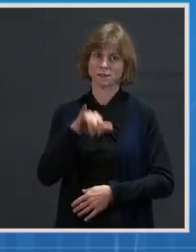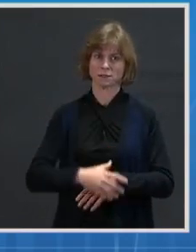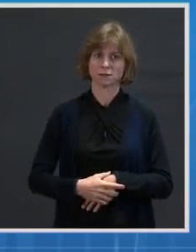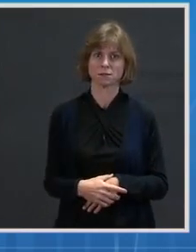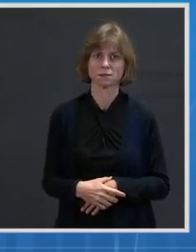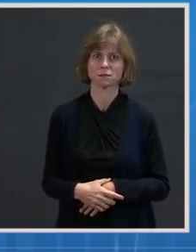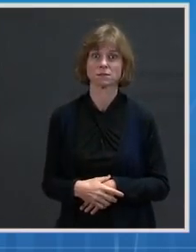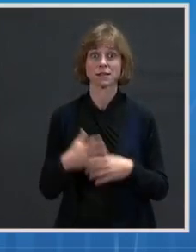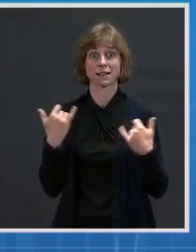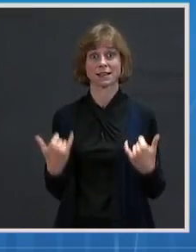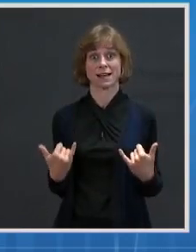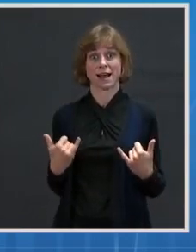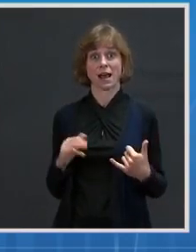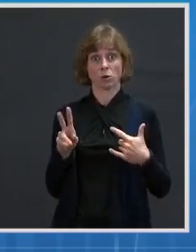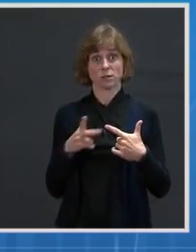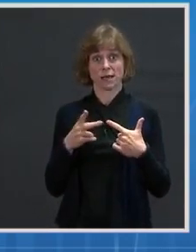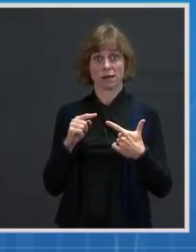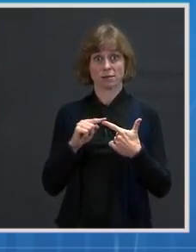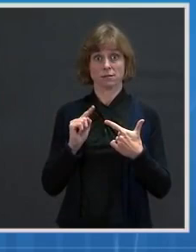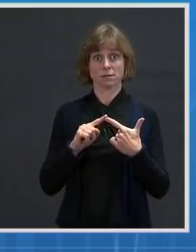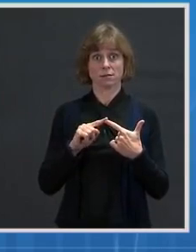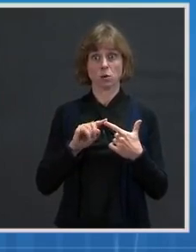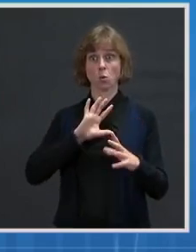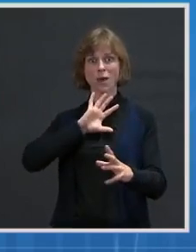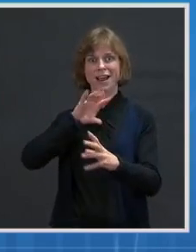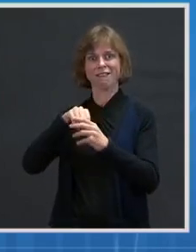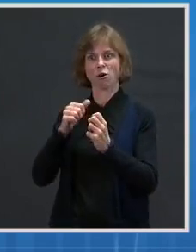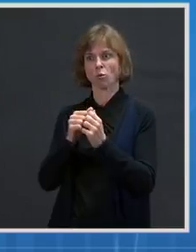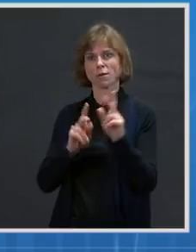public stage, engagement with key